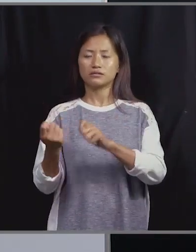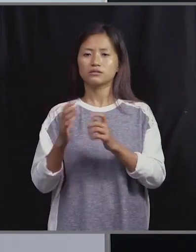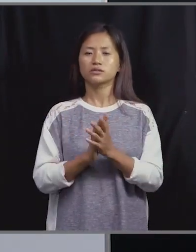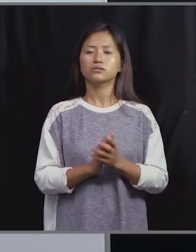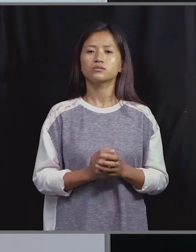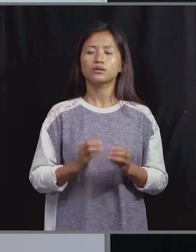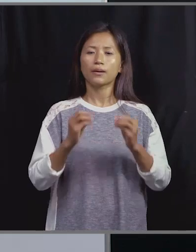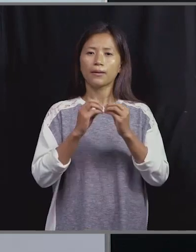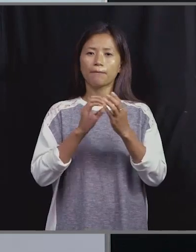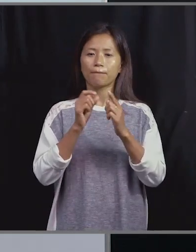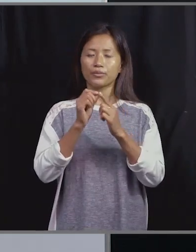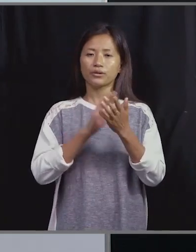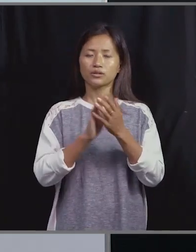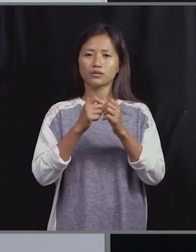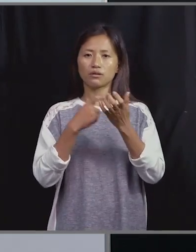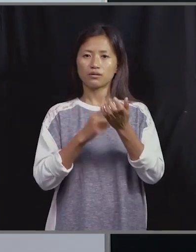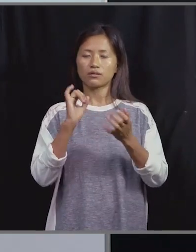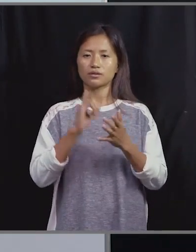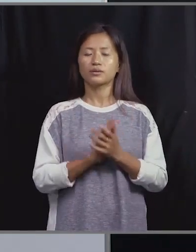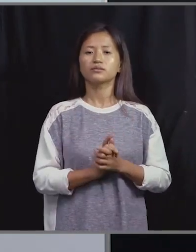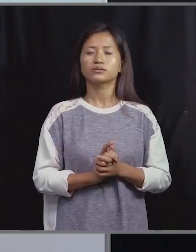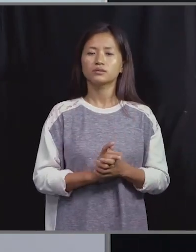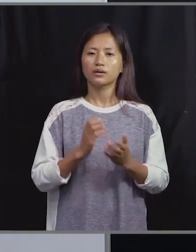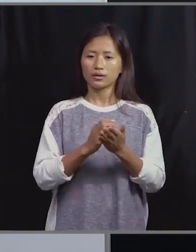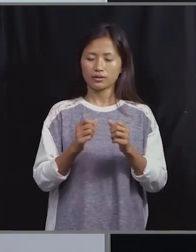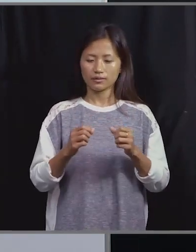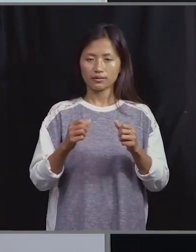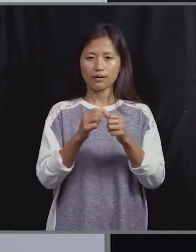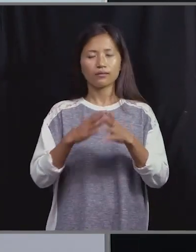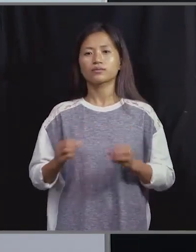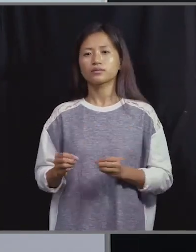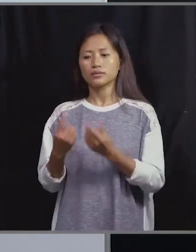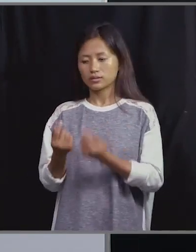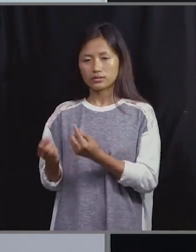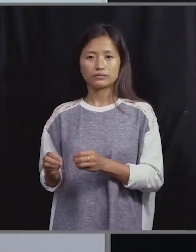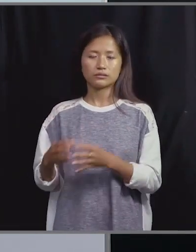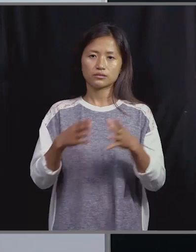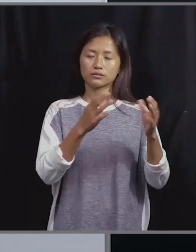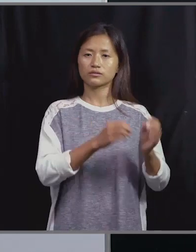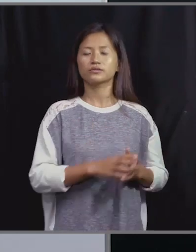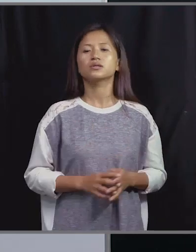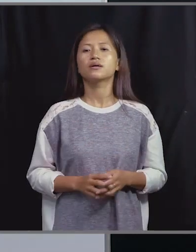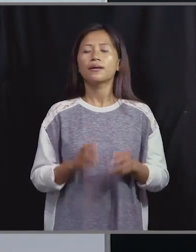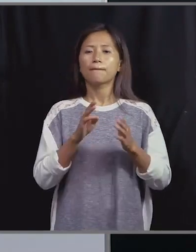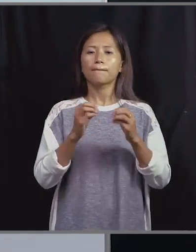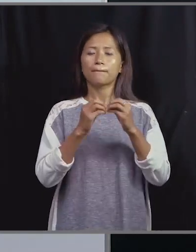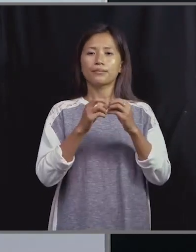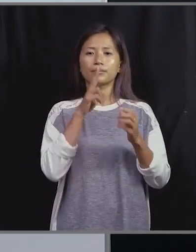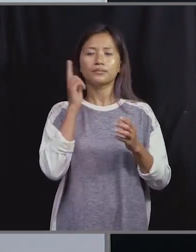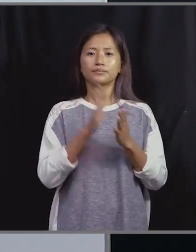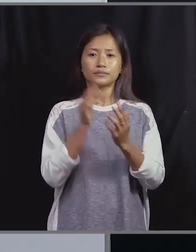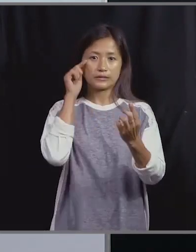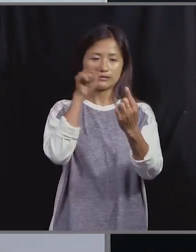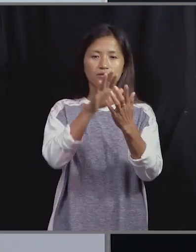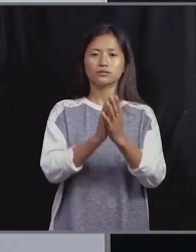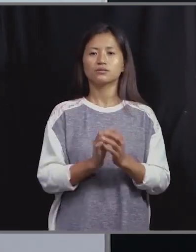these Baharias into a permanent agricultural community. And that is why that the British that turned their attention